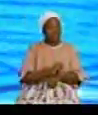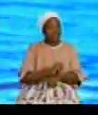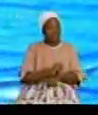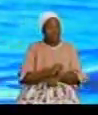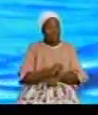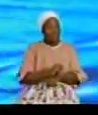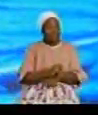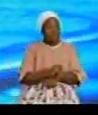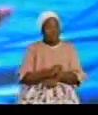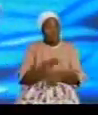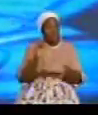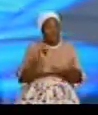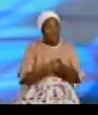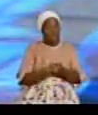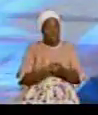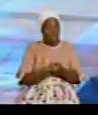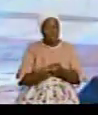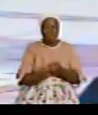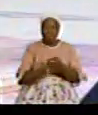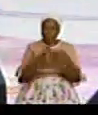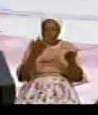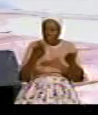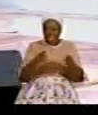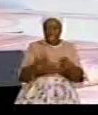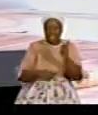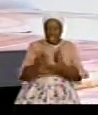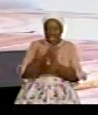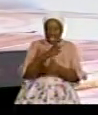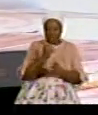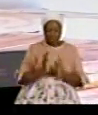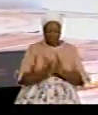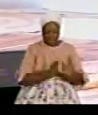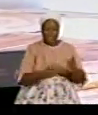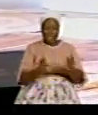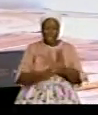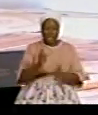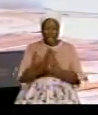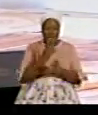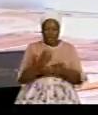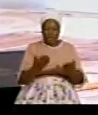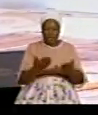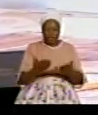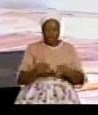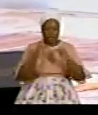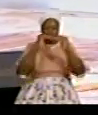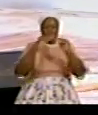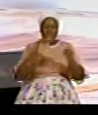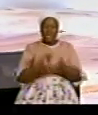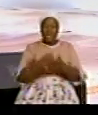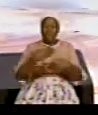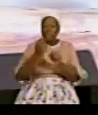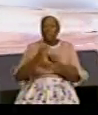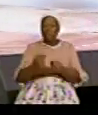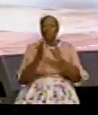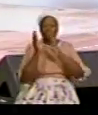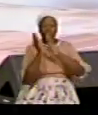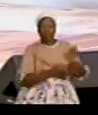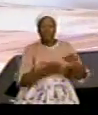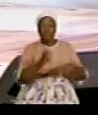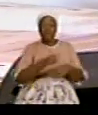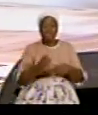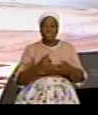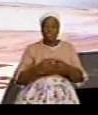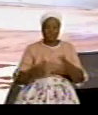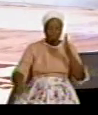a kind of proposal, a kind of emphasis that makes you to reject and to